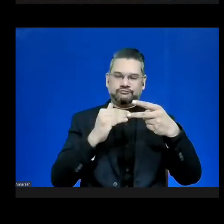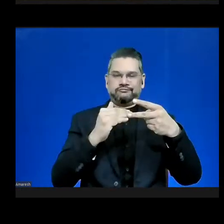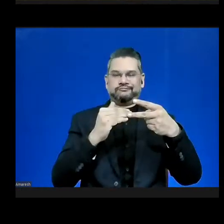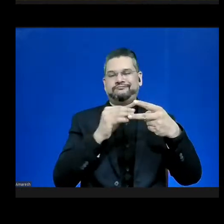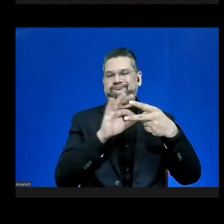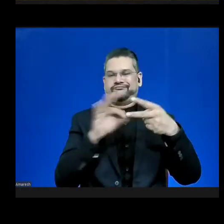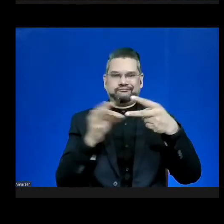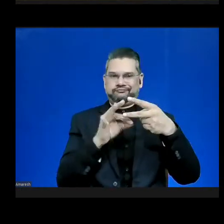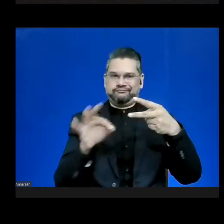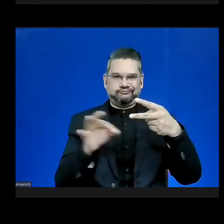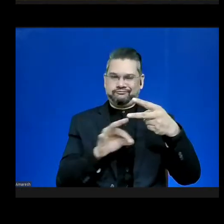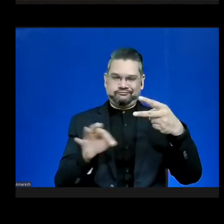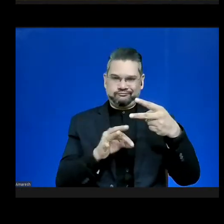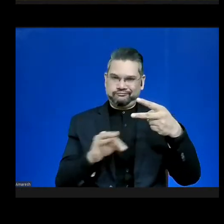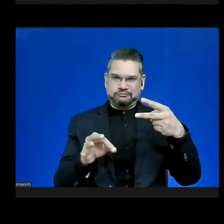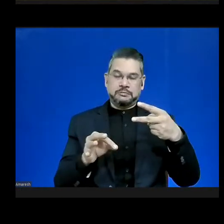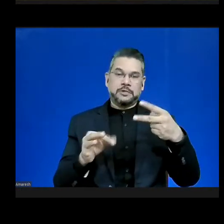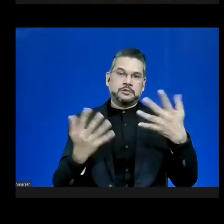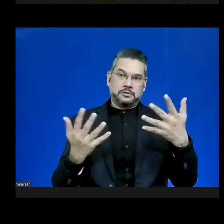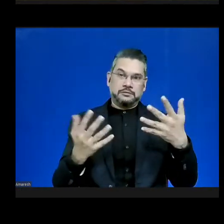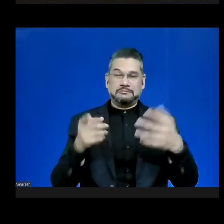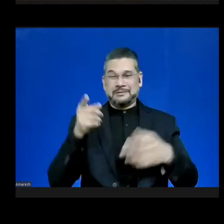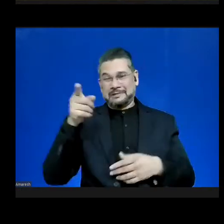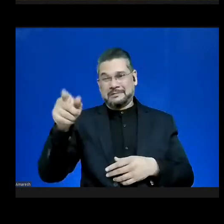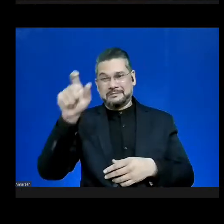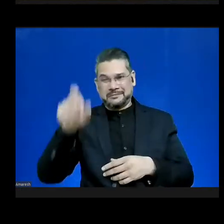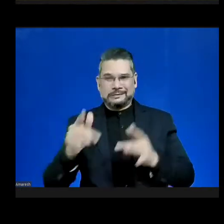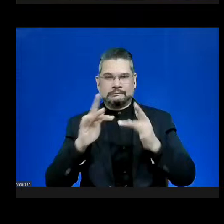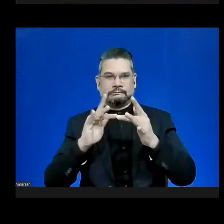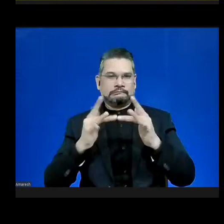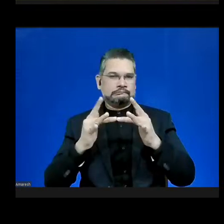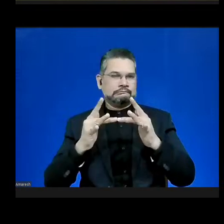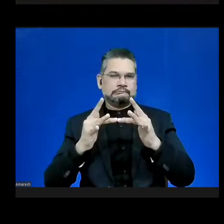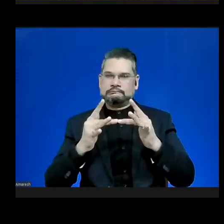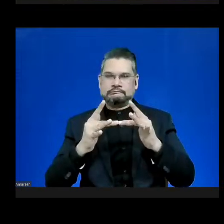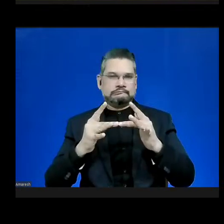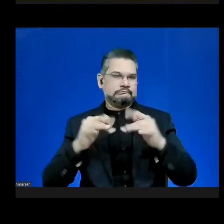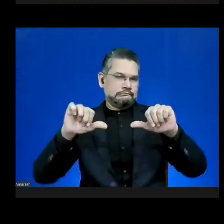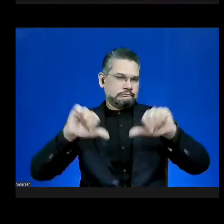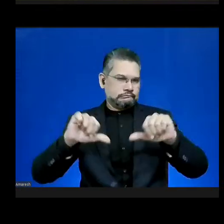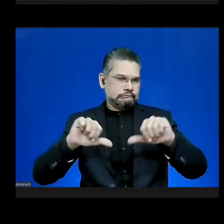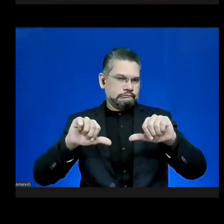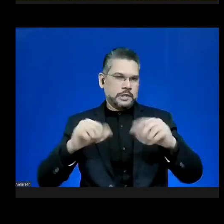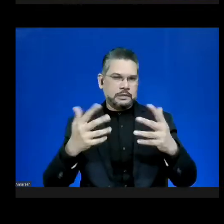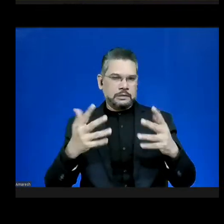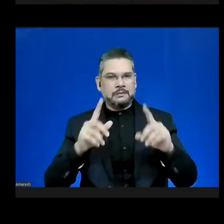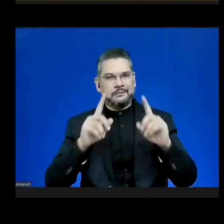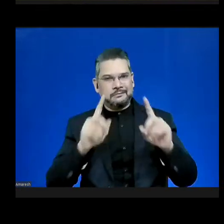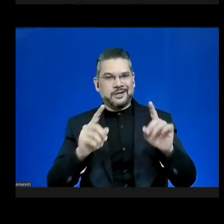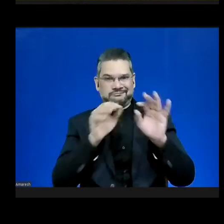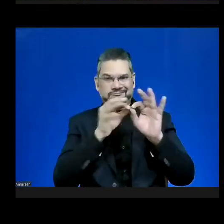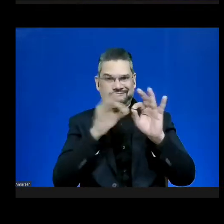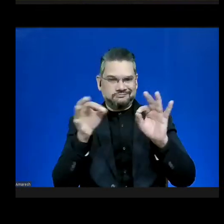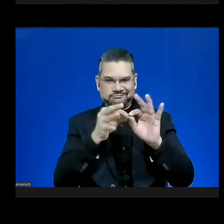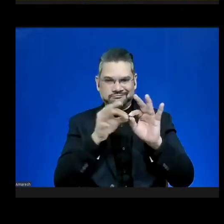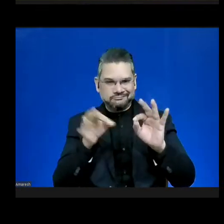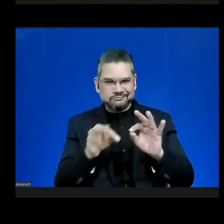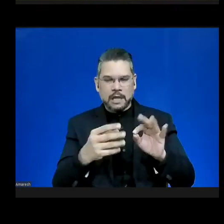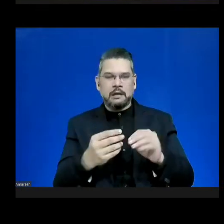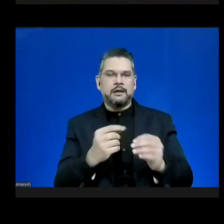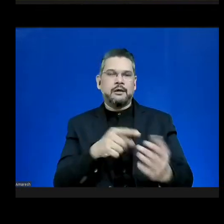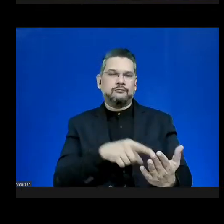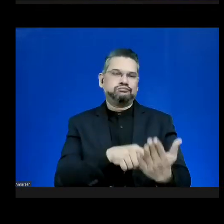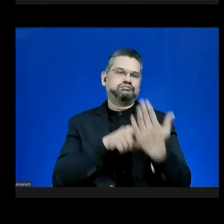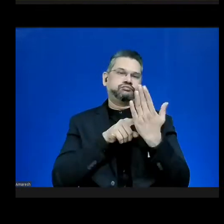if he has a very poor bandwidth or a connectivity to the content, at least he would be able to grab the text and would be